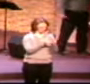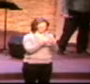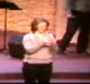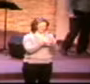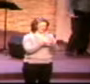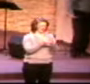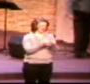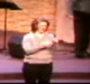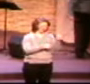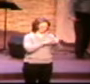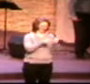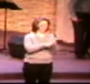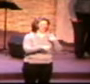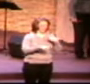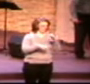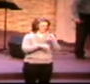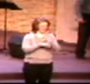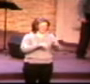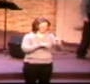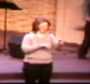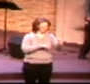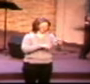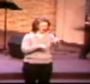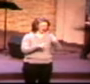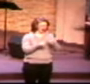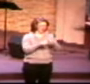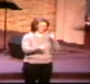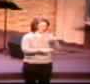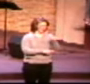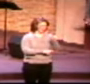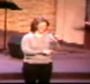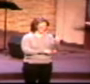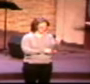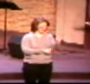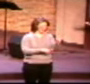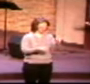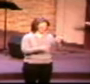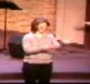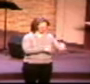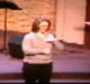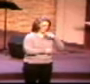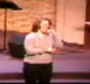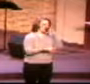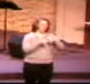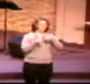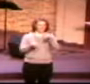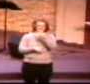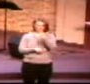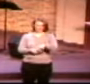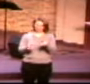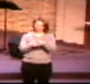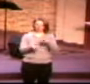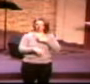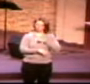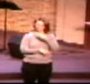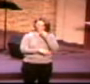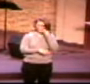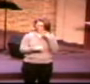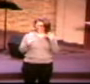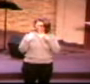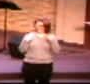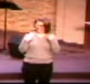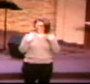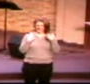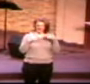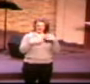from Tennessee. That's my home. But Texas is also my home. Can I have dual citizenship? Is that